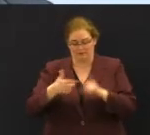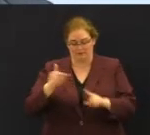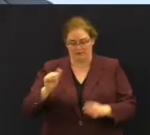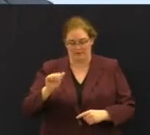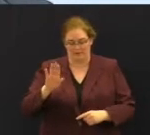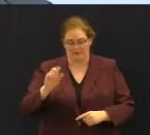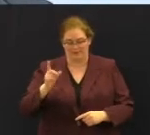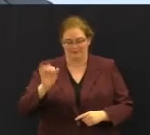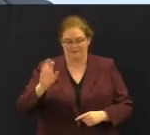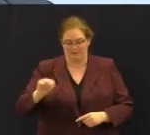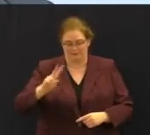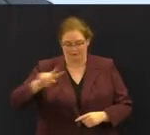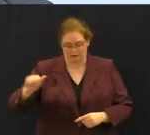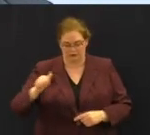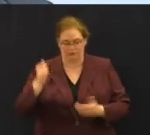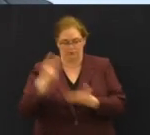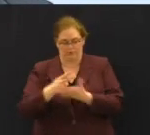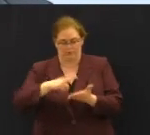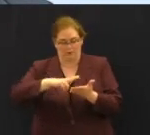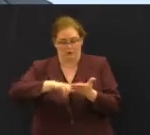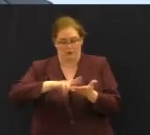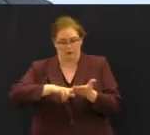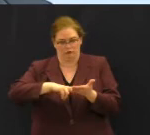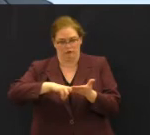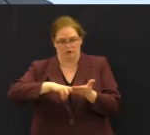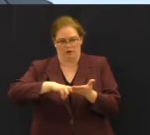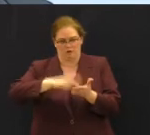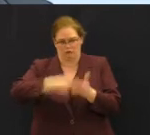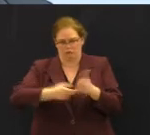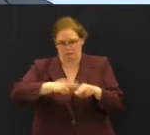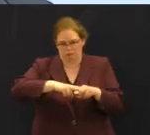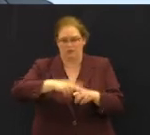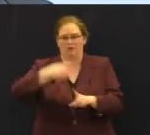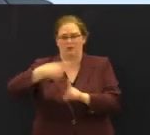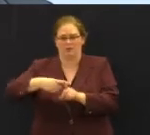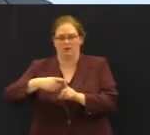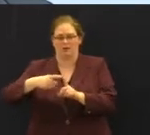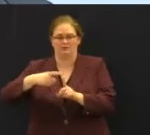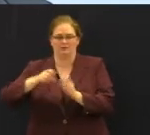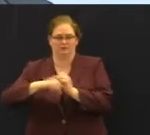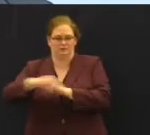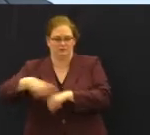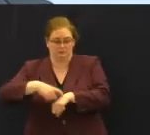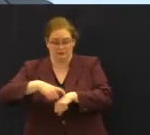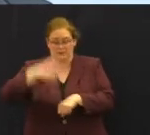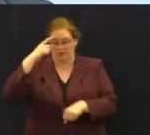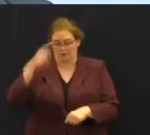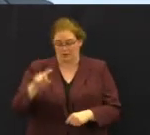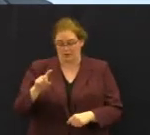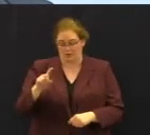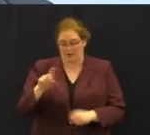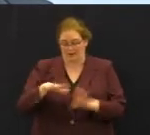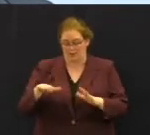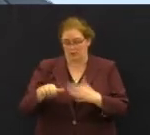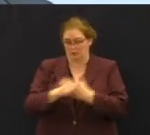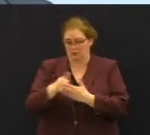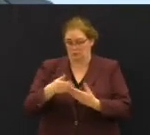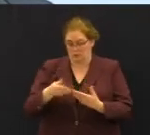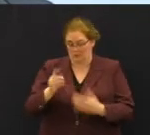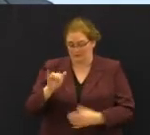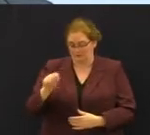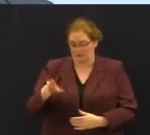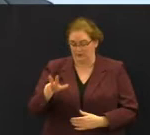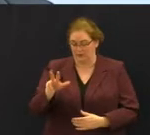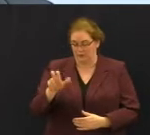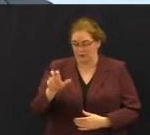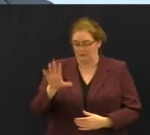Virginia, approving a contract increase and extension for household hazardous waste services in the amount of $350,000. And Deanna